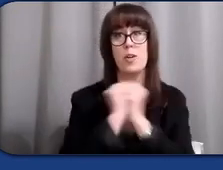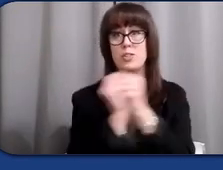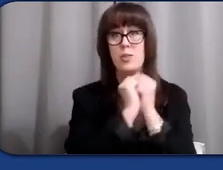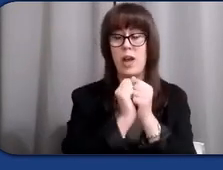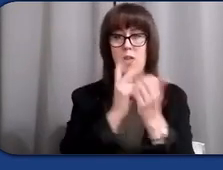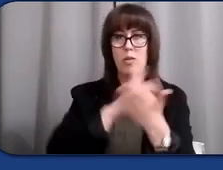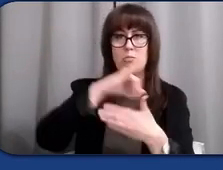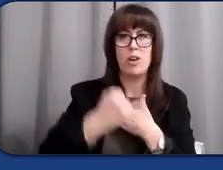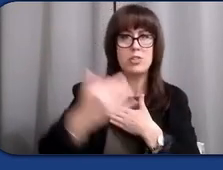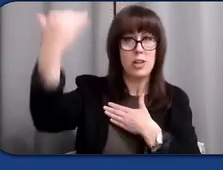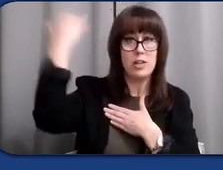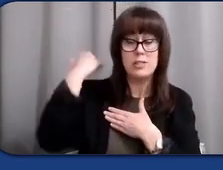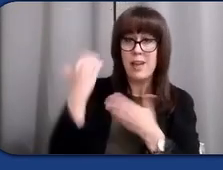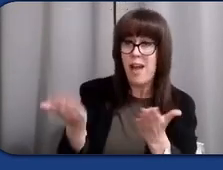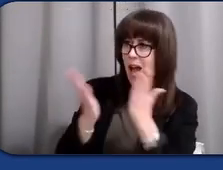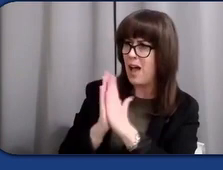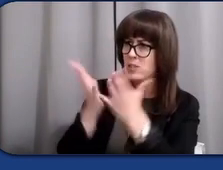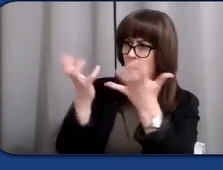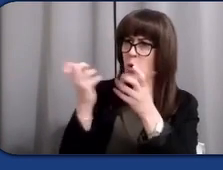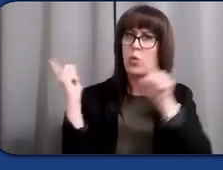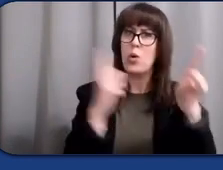it was a beautiful opportunity.